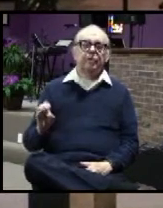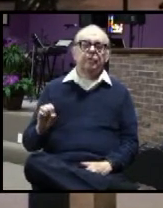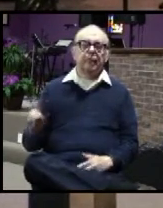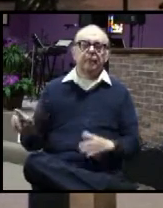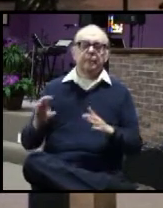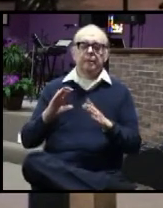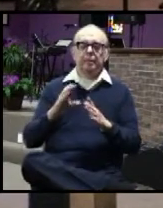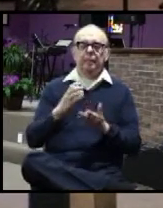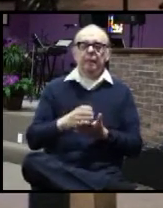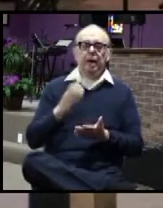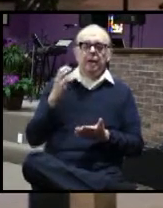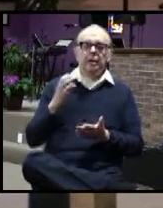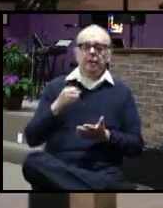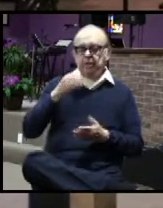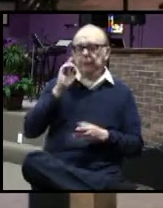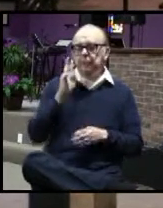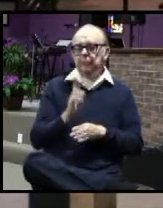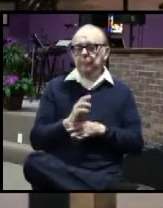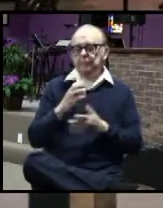But God took that cracked pot.